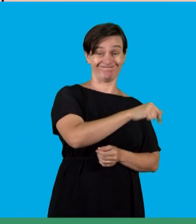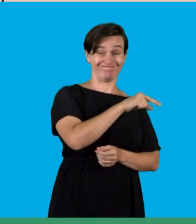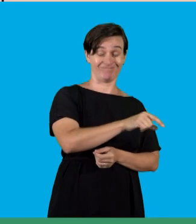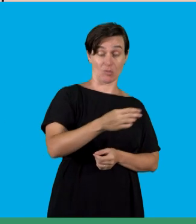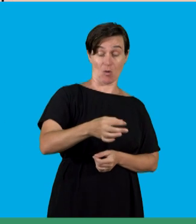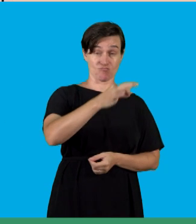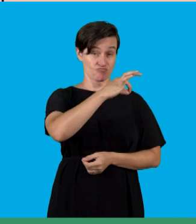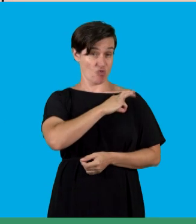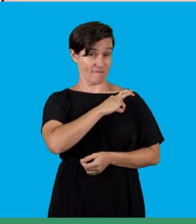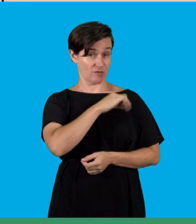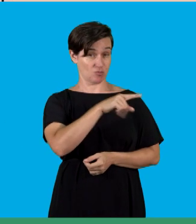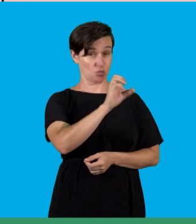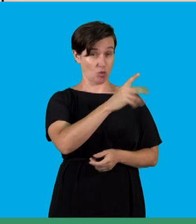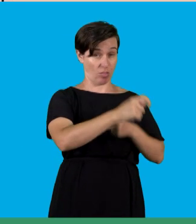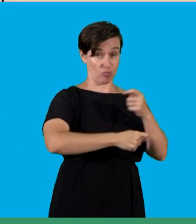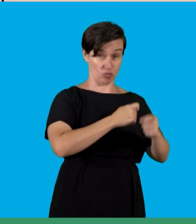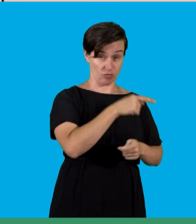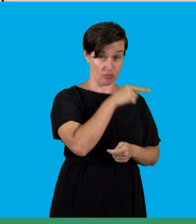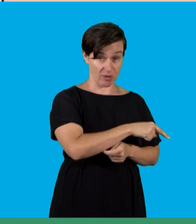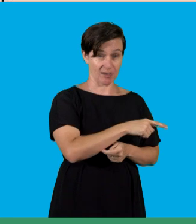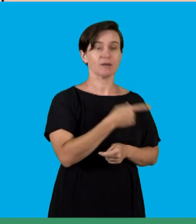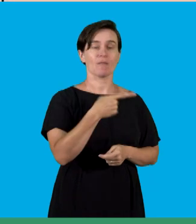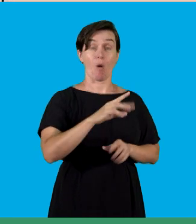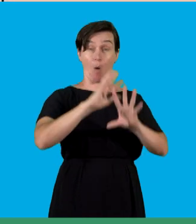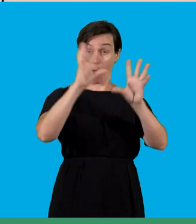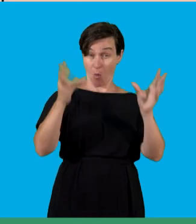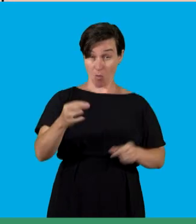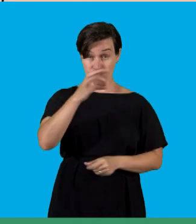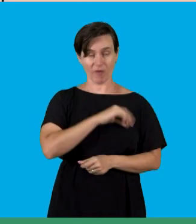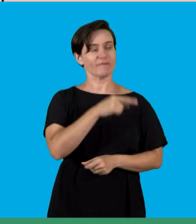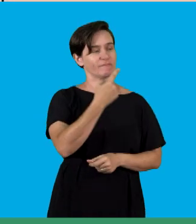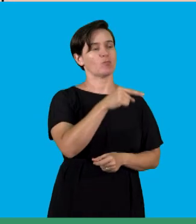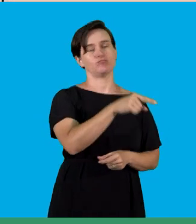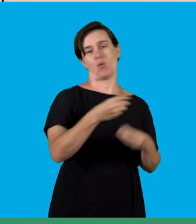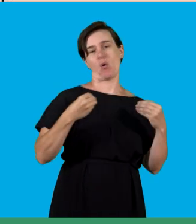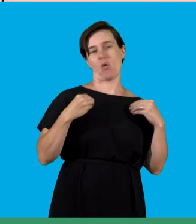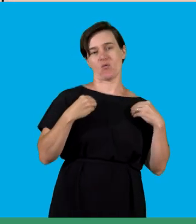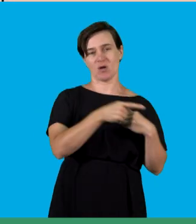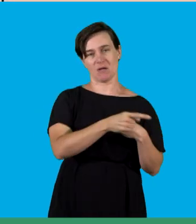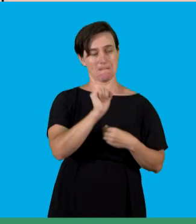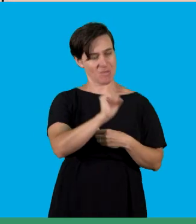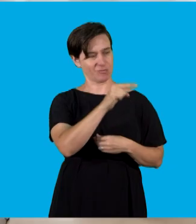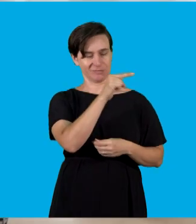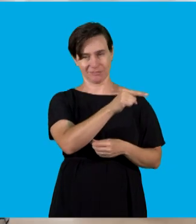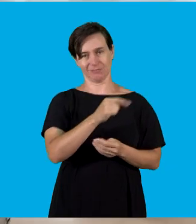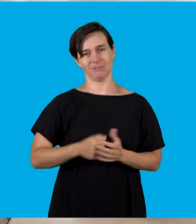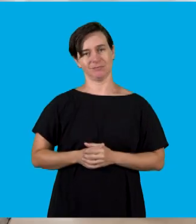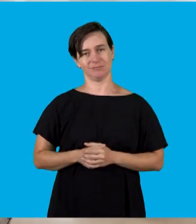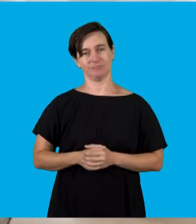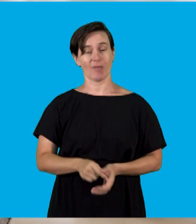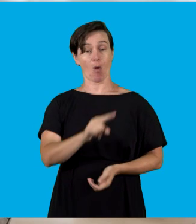a sole trader goes to the owner. So the profits that are being made by a sole trader, they belong to the